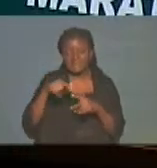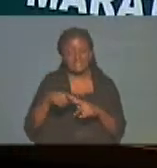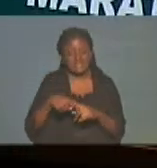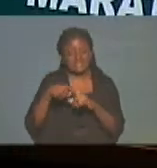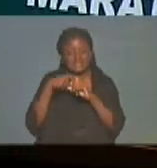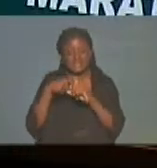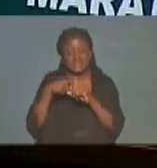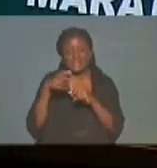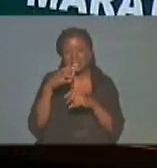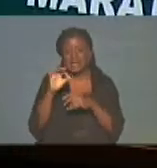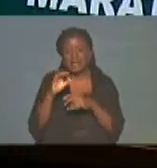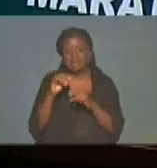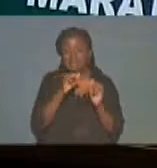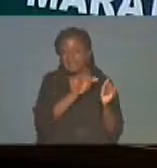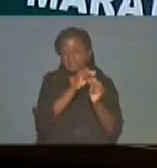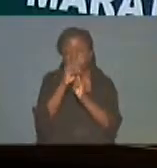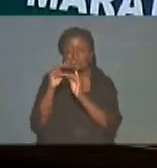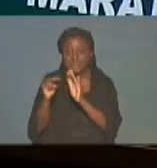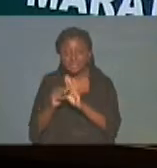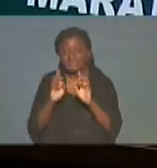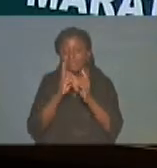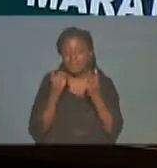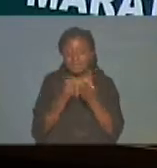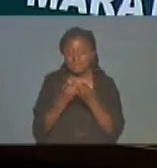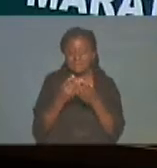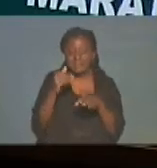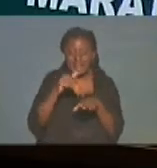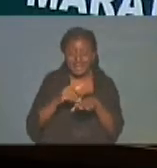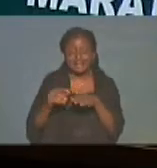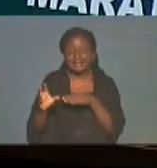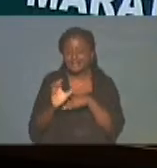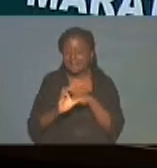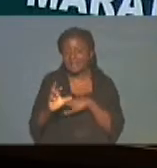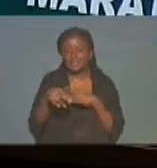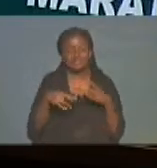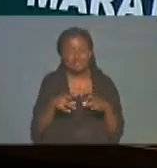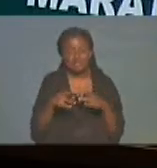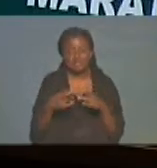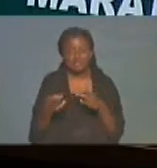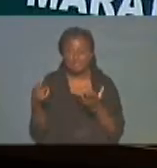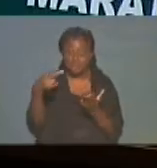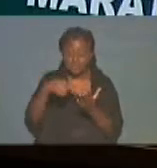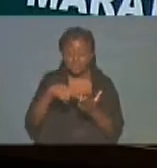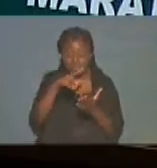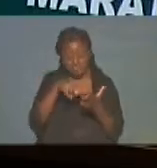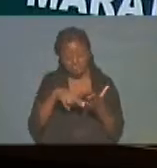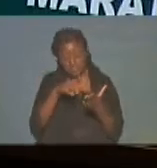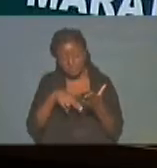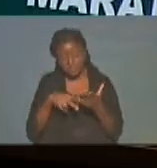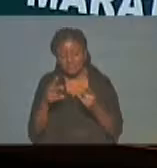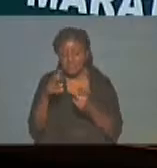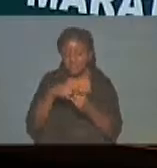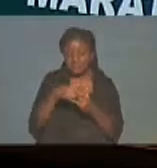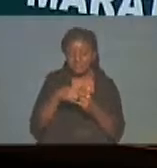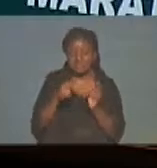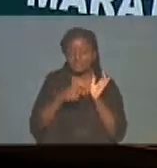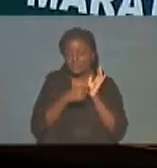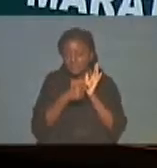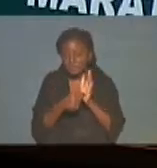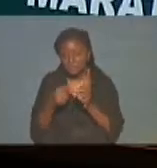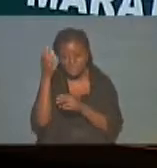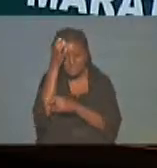the Immigration Department at the Carmichael Road Detention Center. Wow. The review of the application also highlighted